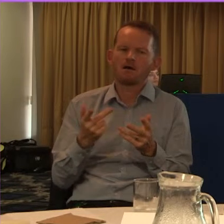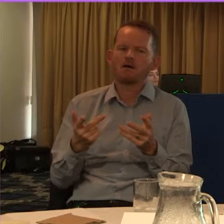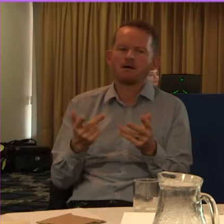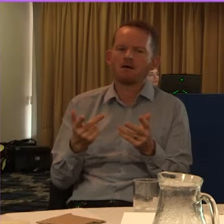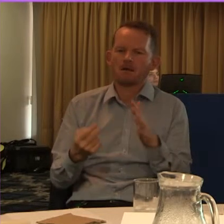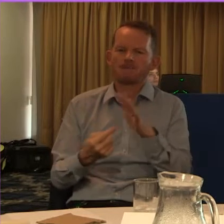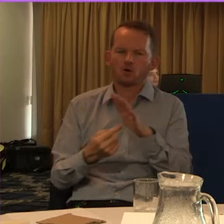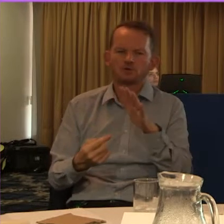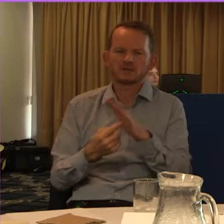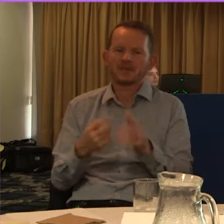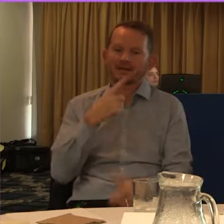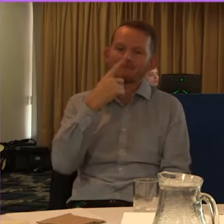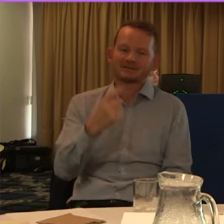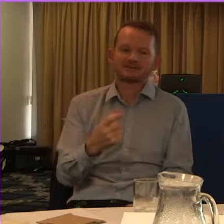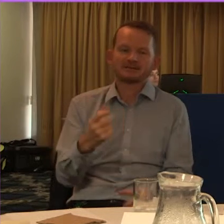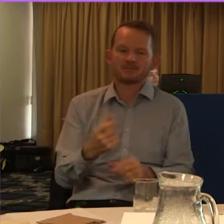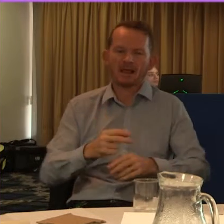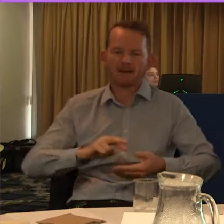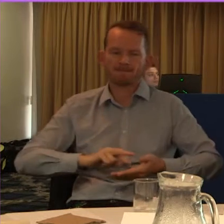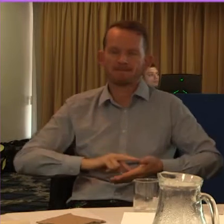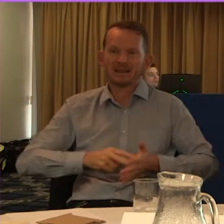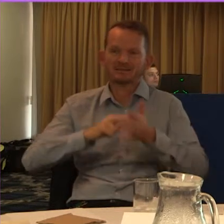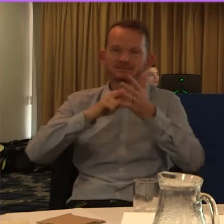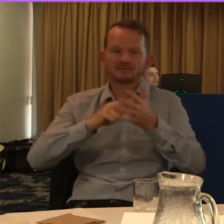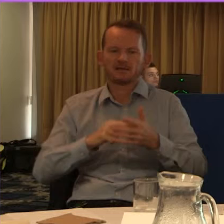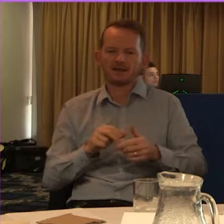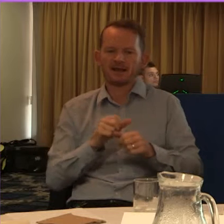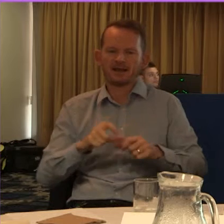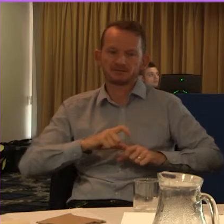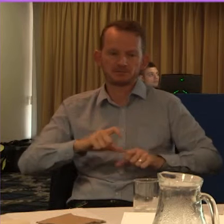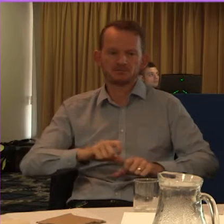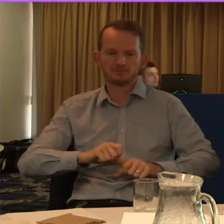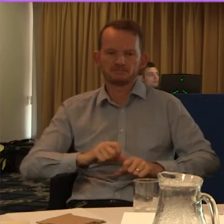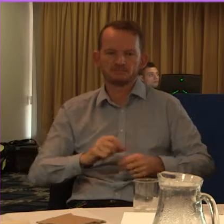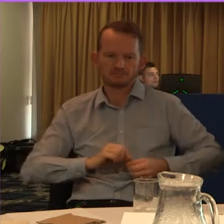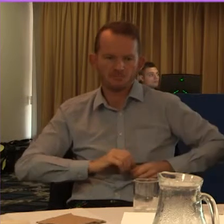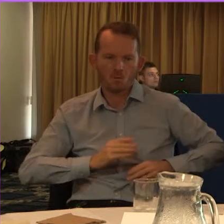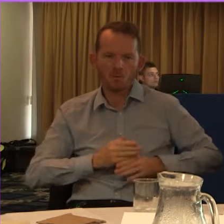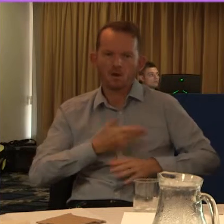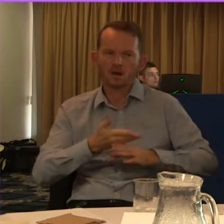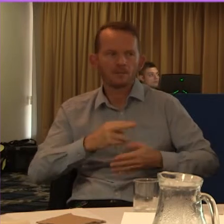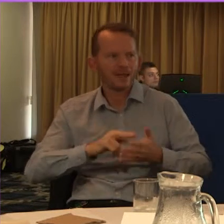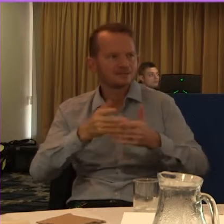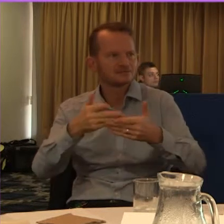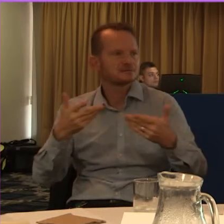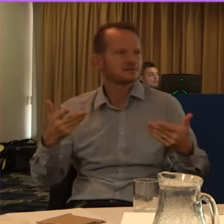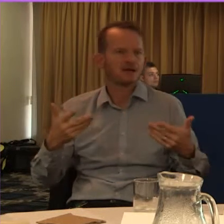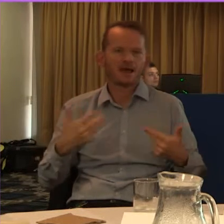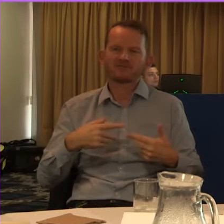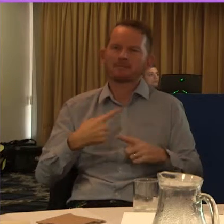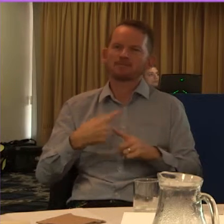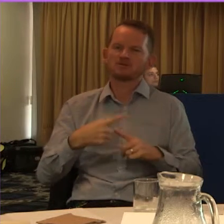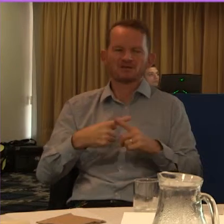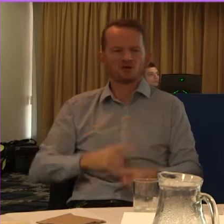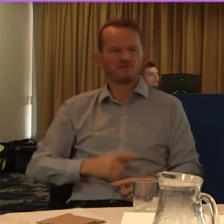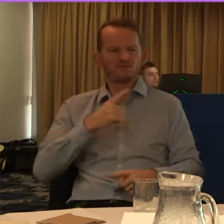Other things that are also important are the capacity to make plans and take steps to carry them out. Having a positive view of yourself